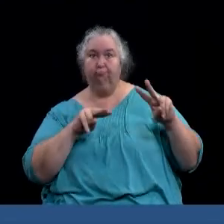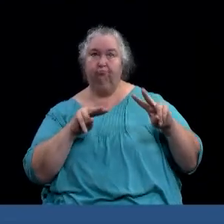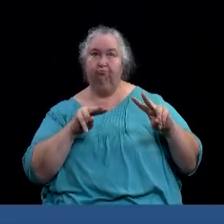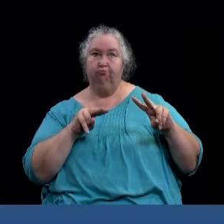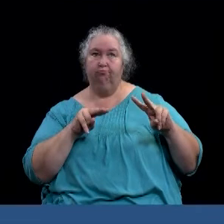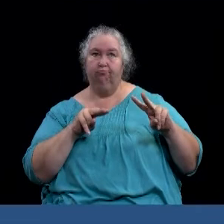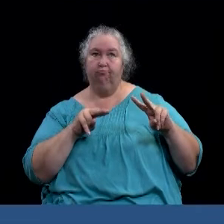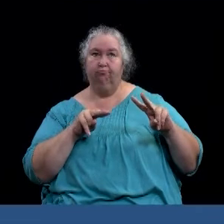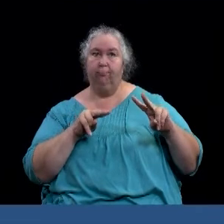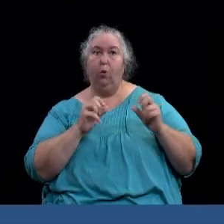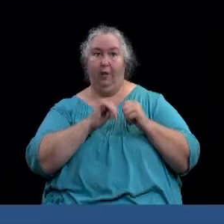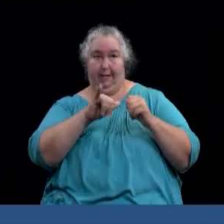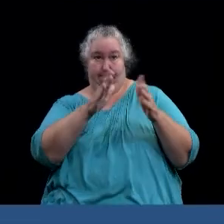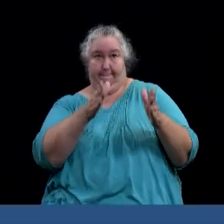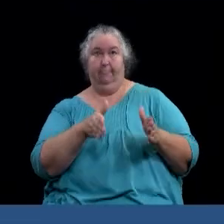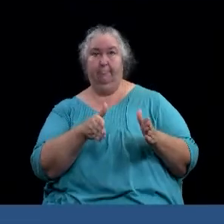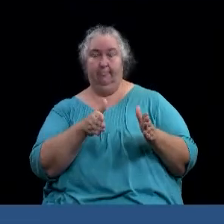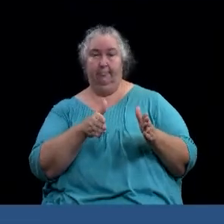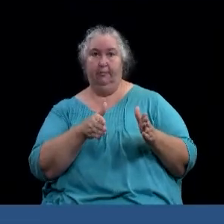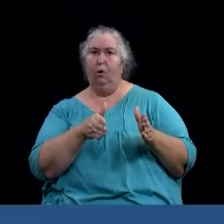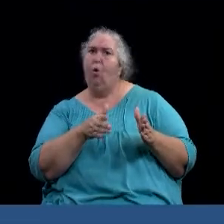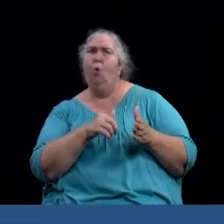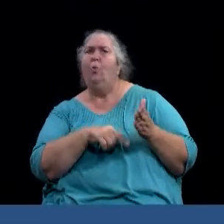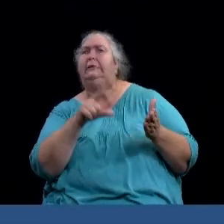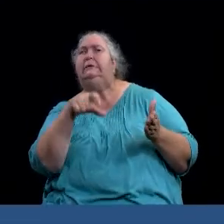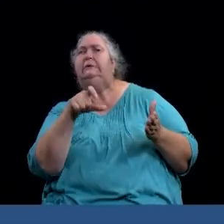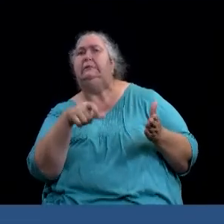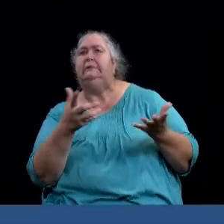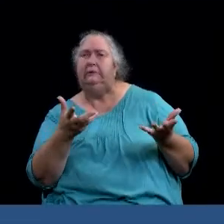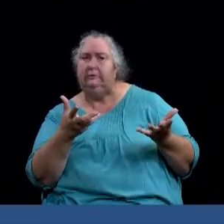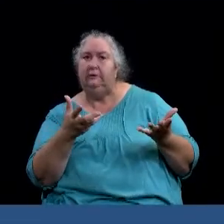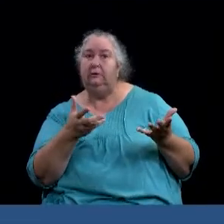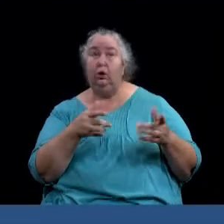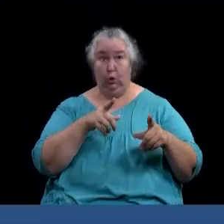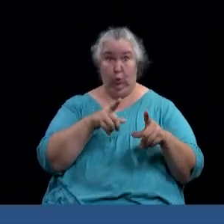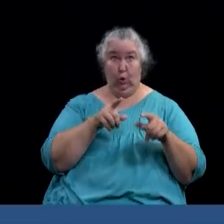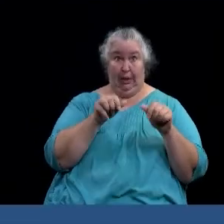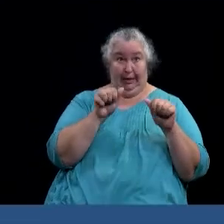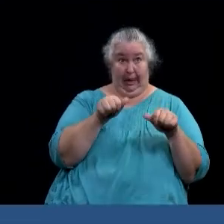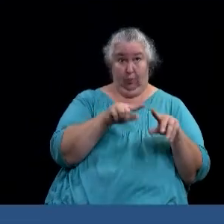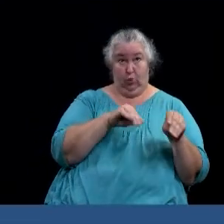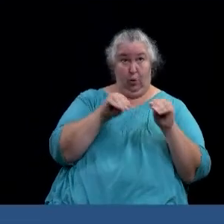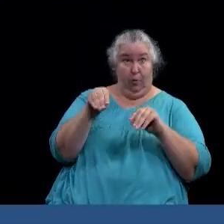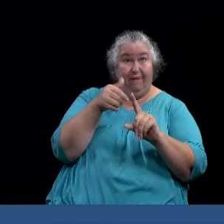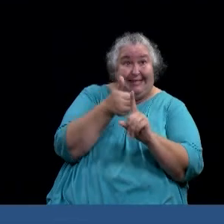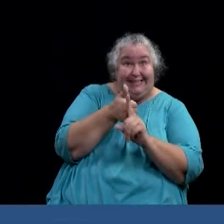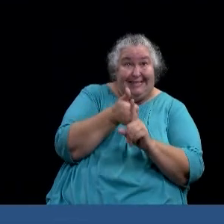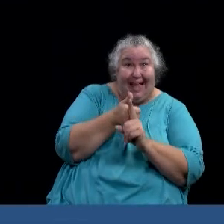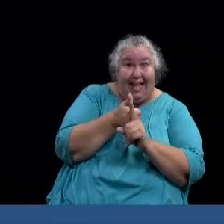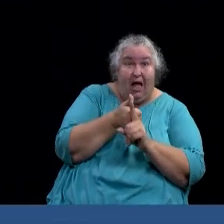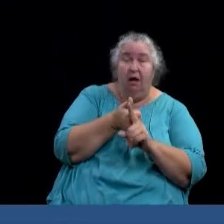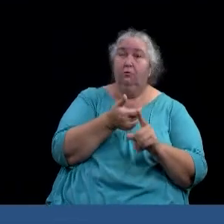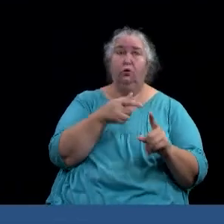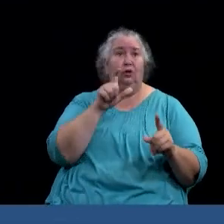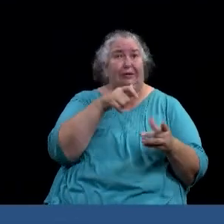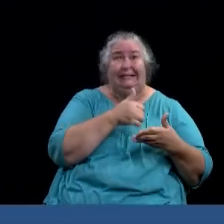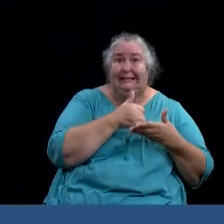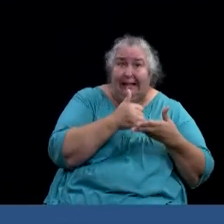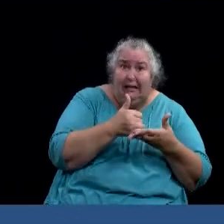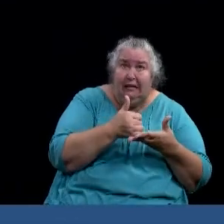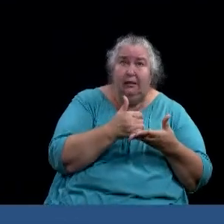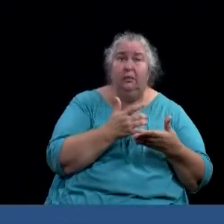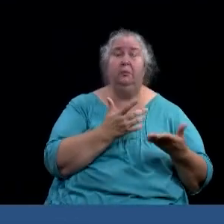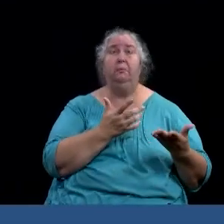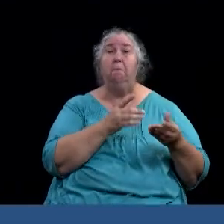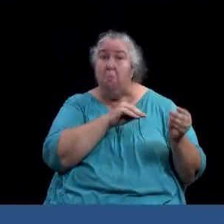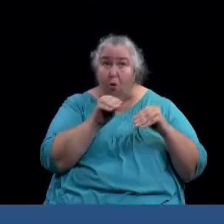needs. Are they truly capable of moving themselves? Do they need assistance? And so forth.